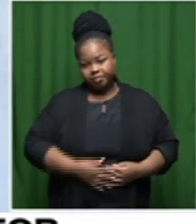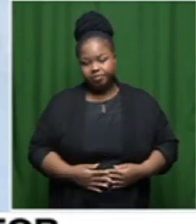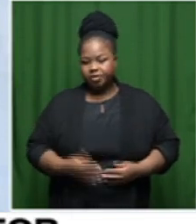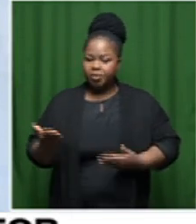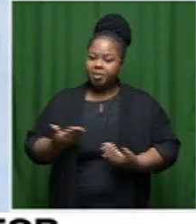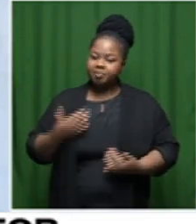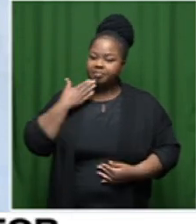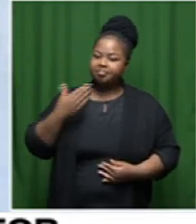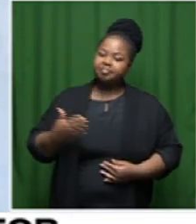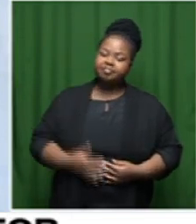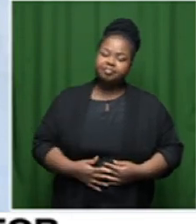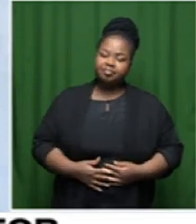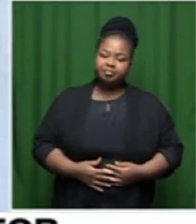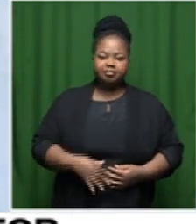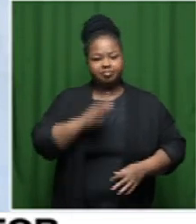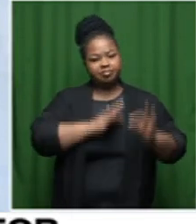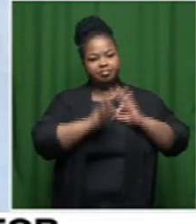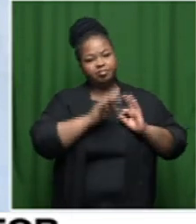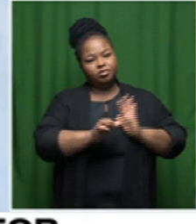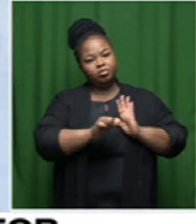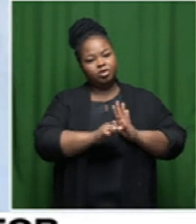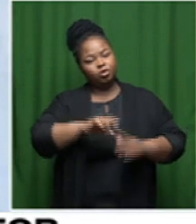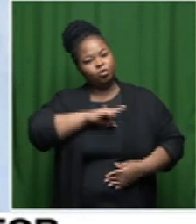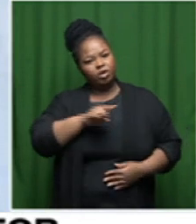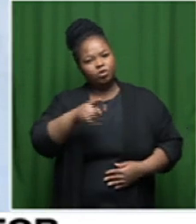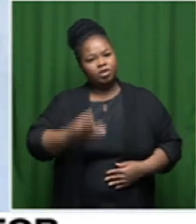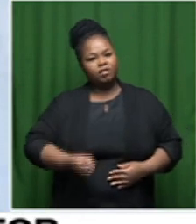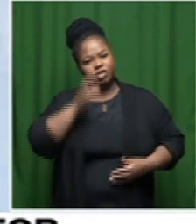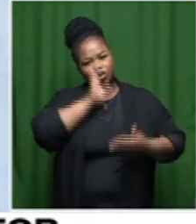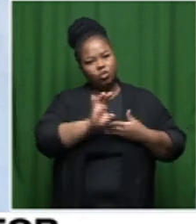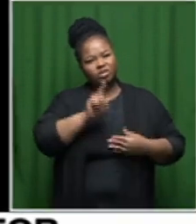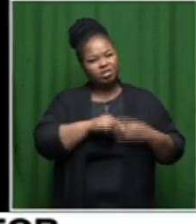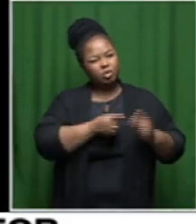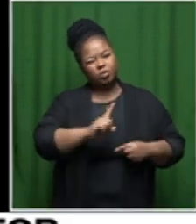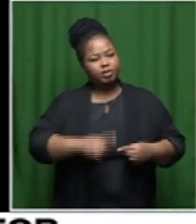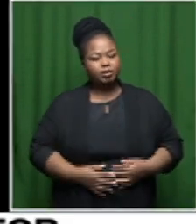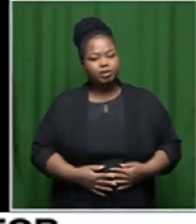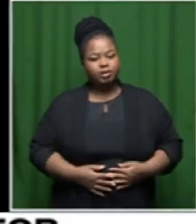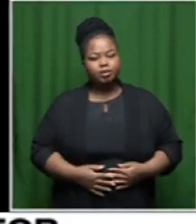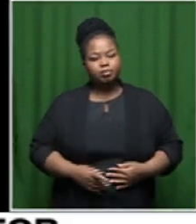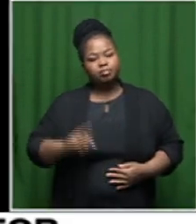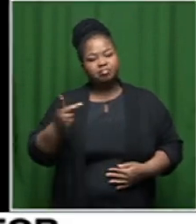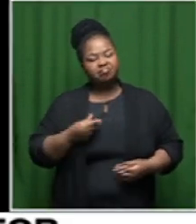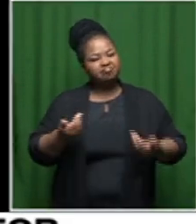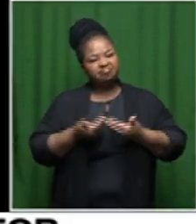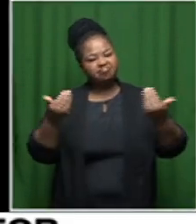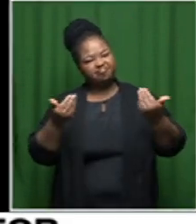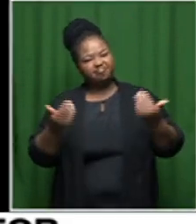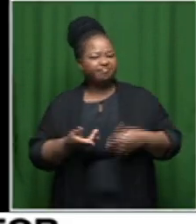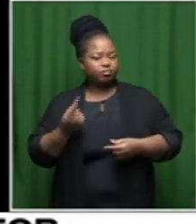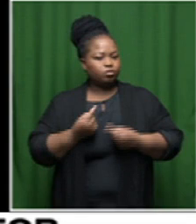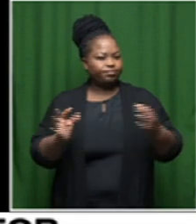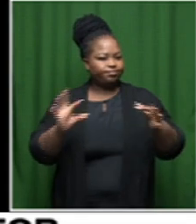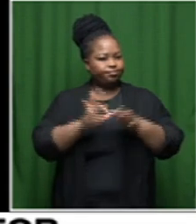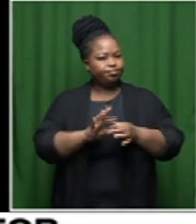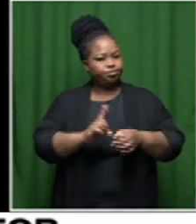Thank you for having me, Simpure. Now, first of all, tell us about the importance of having such a course. What's this course about and what are some of the gaps that it seeks to